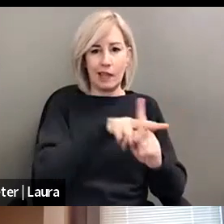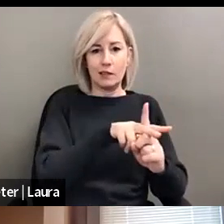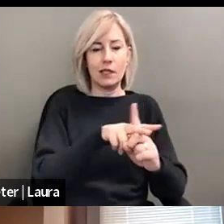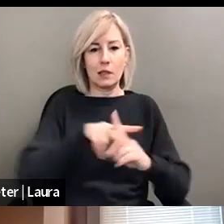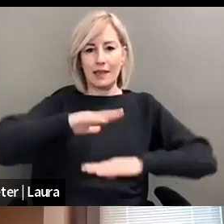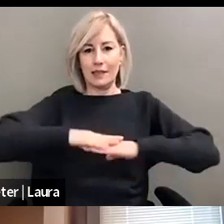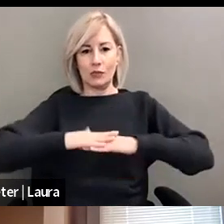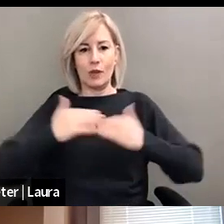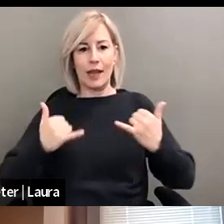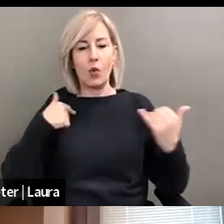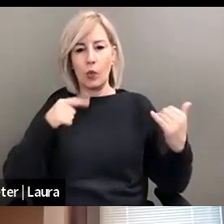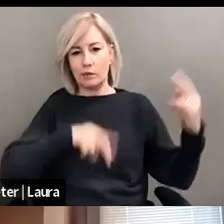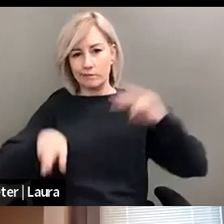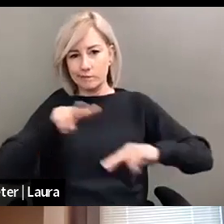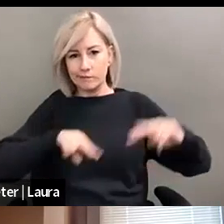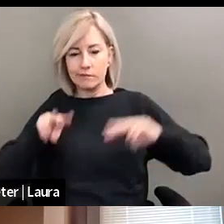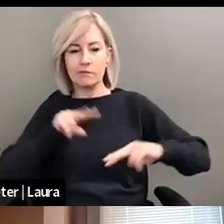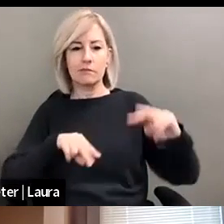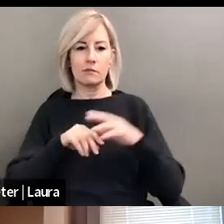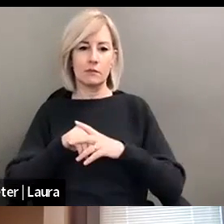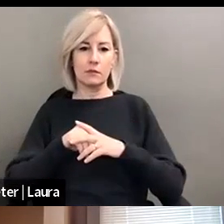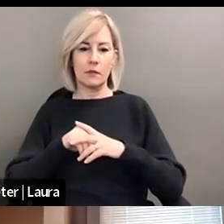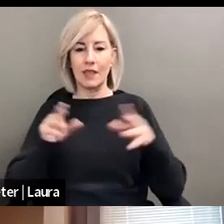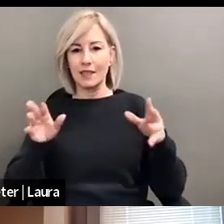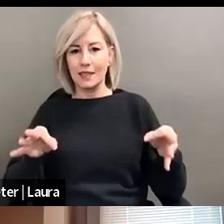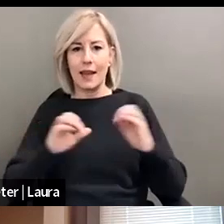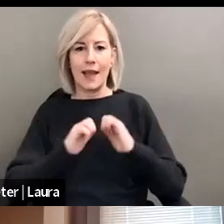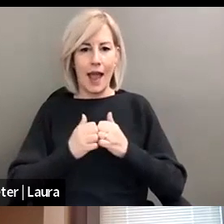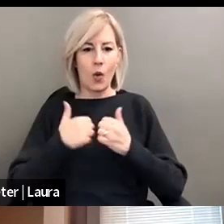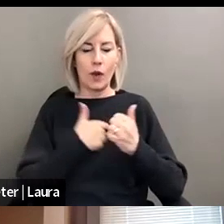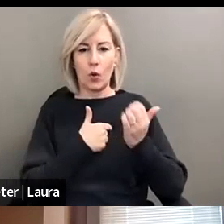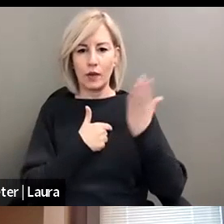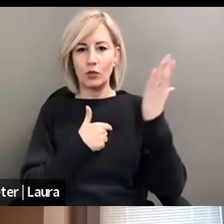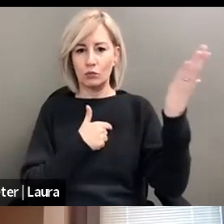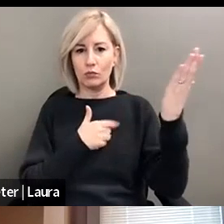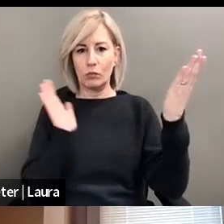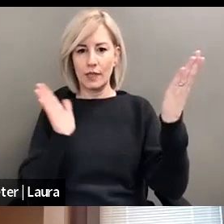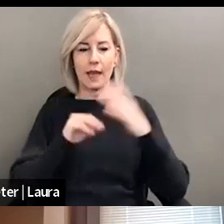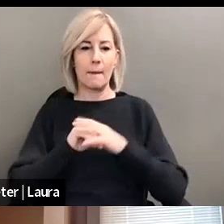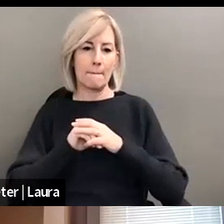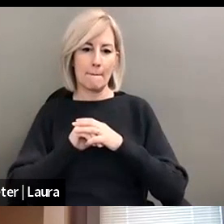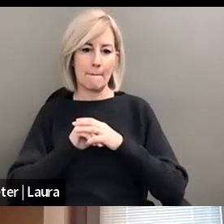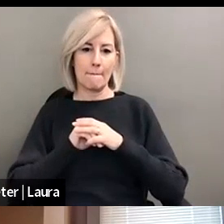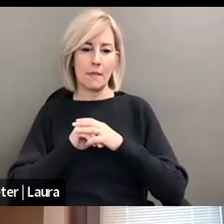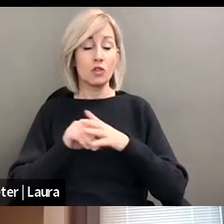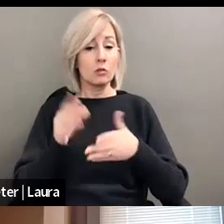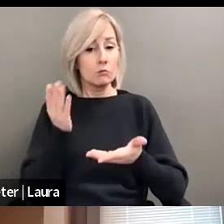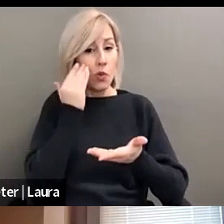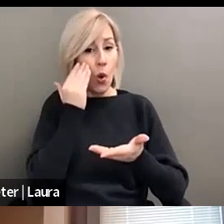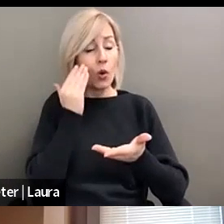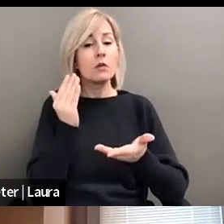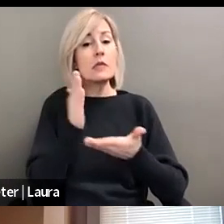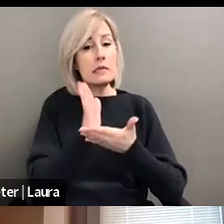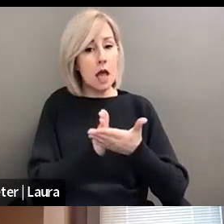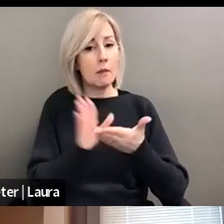right now, and we're looking through it and deciding how we're going to present it. And so just know that some of